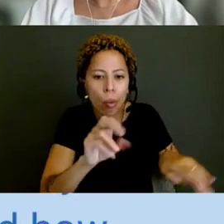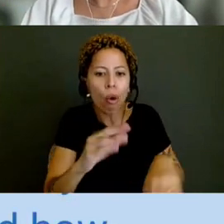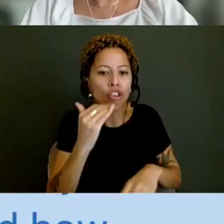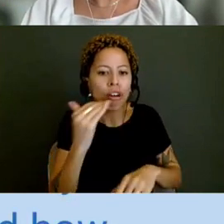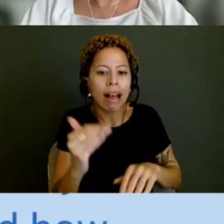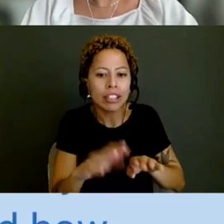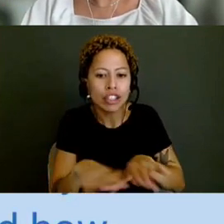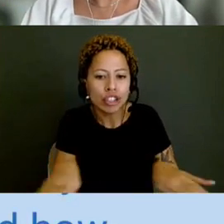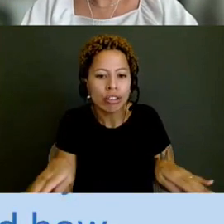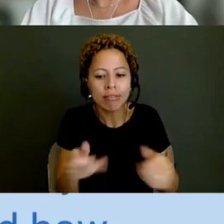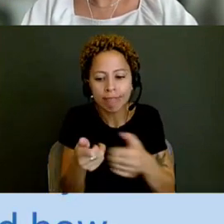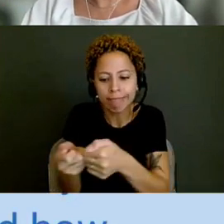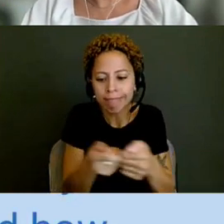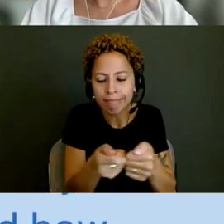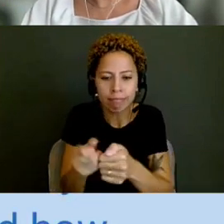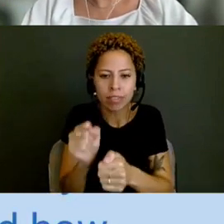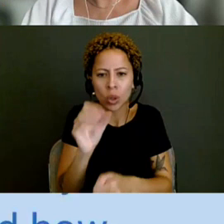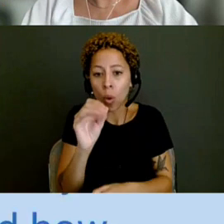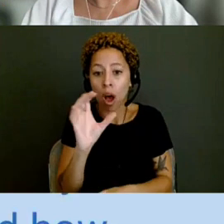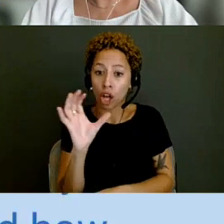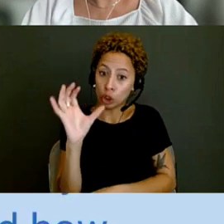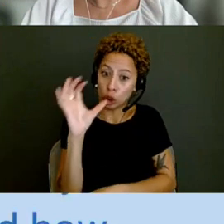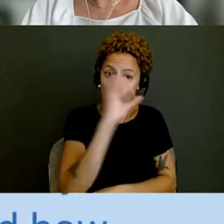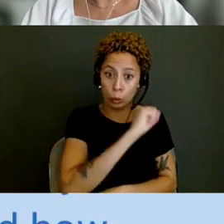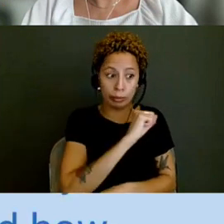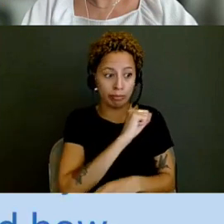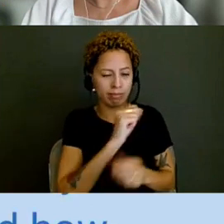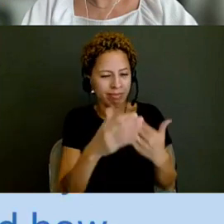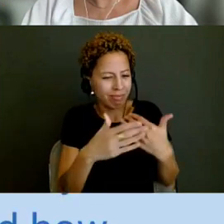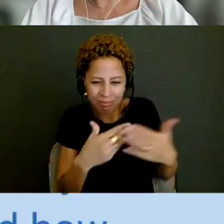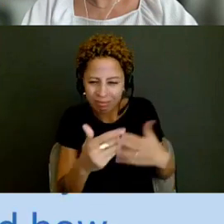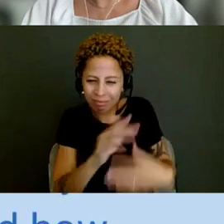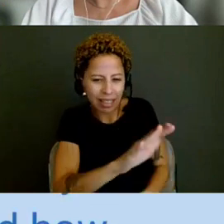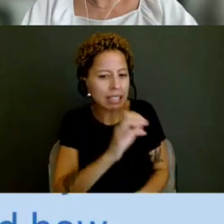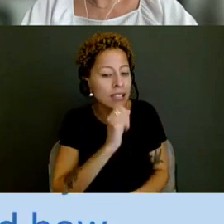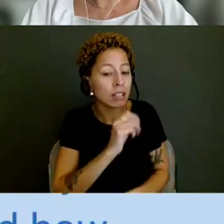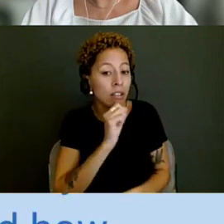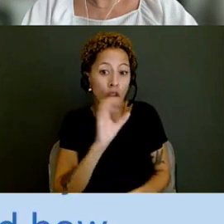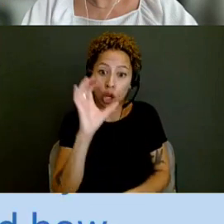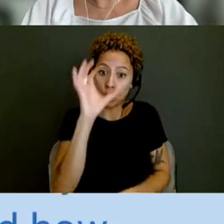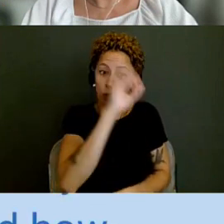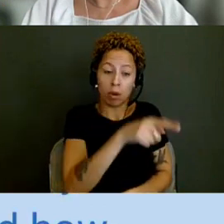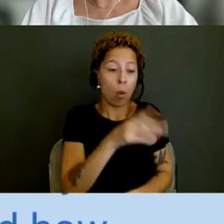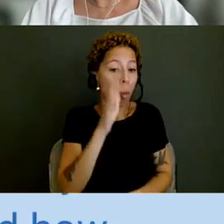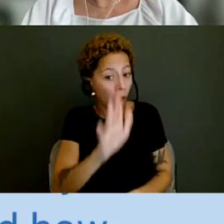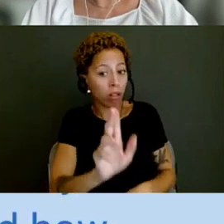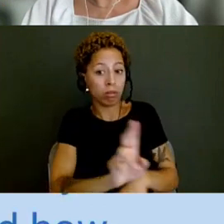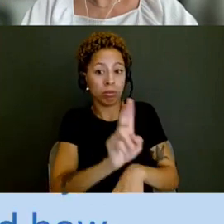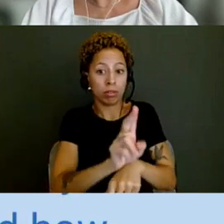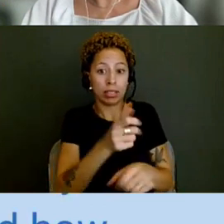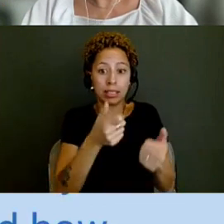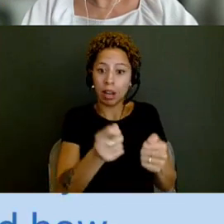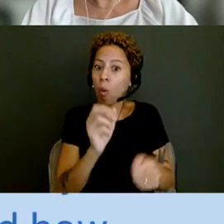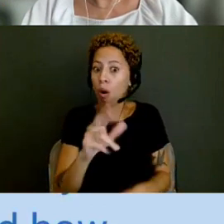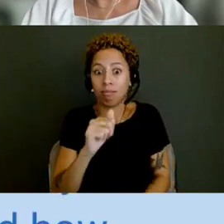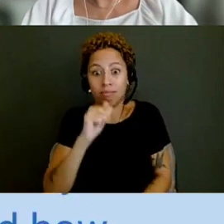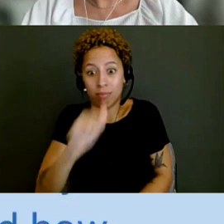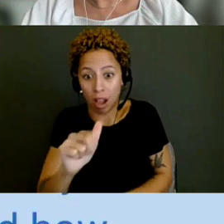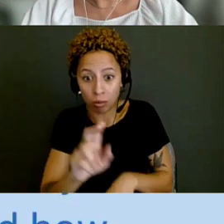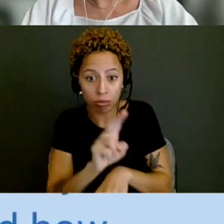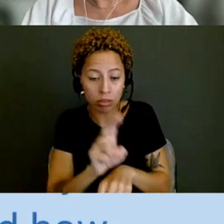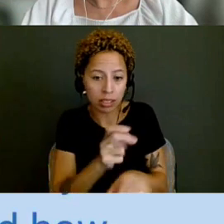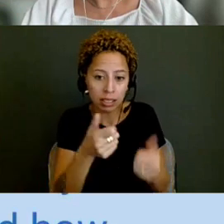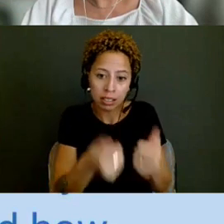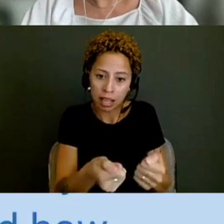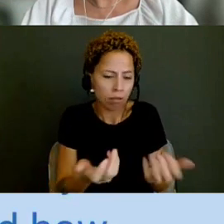So, don't assume a learner of whatever age isn't going to be using texting. A lot of them already are. I just incorporated